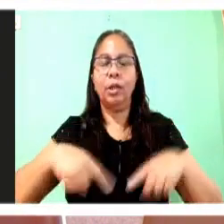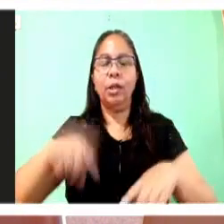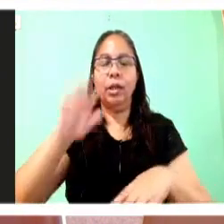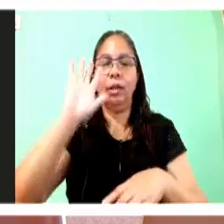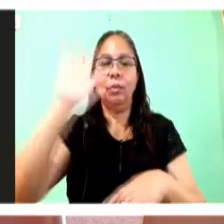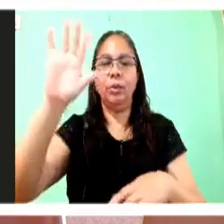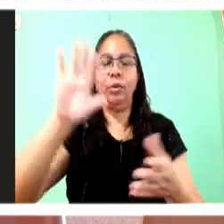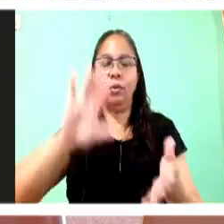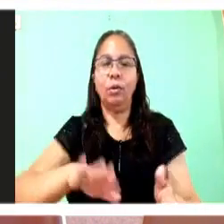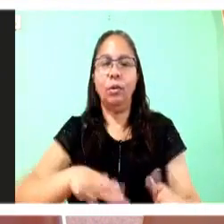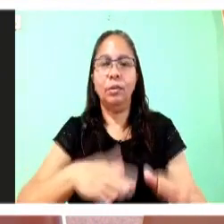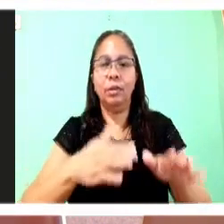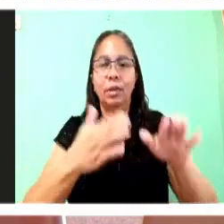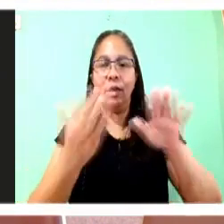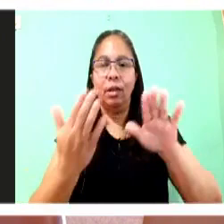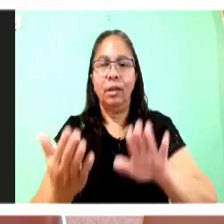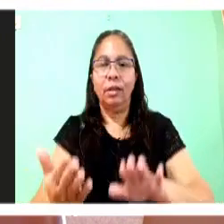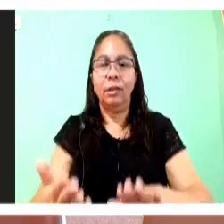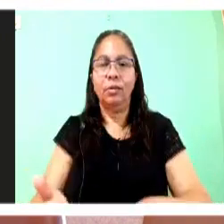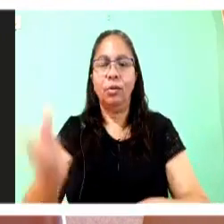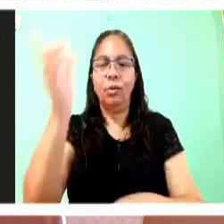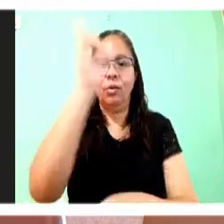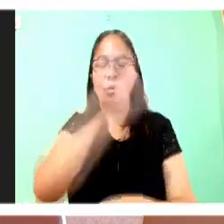proclaim your death, O